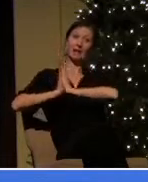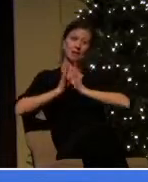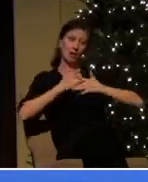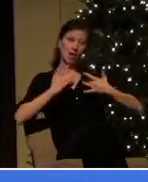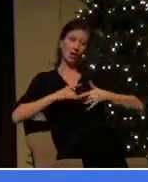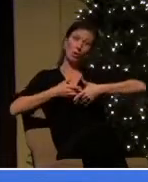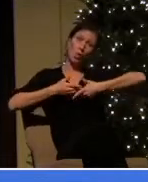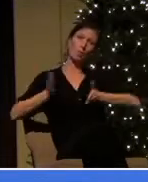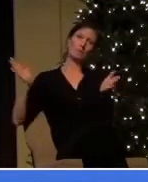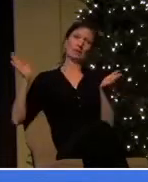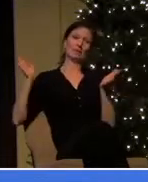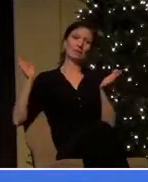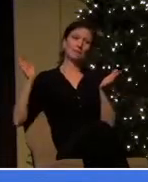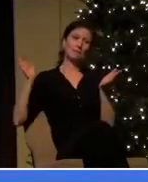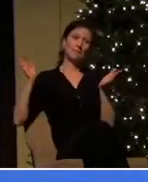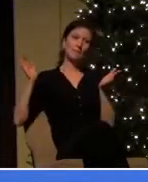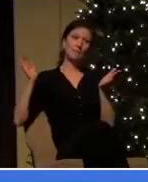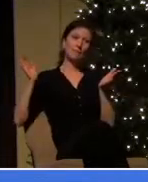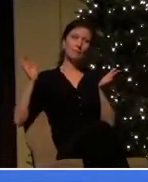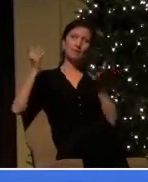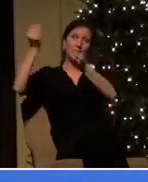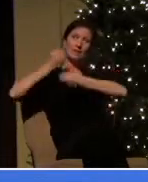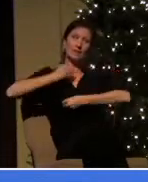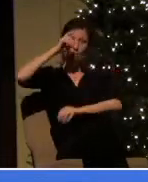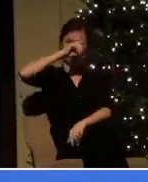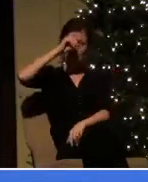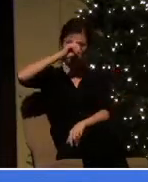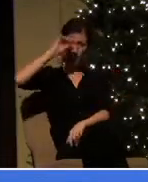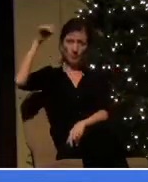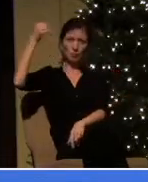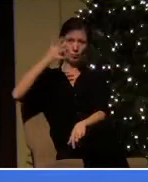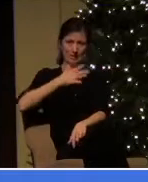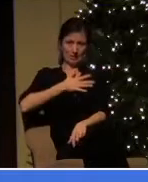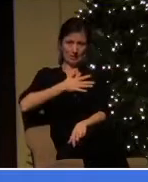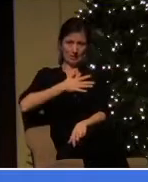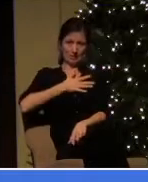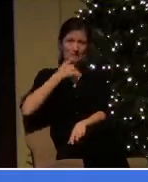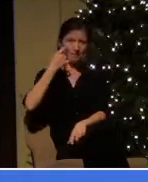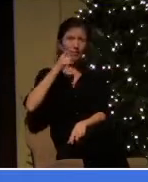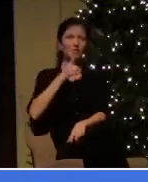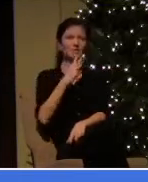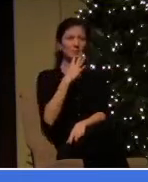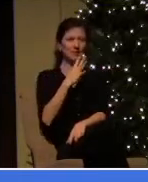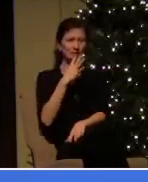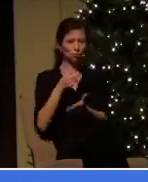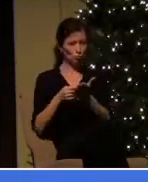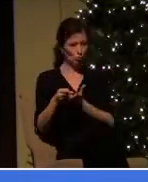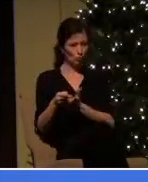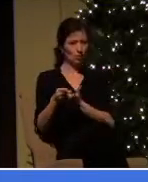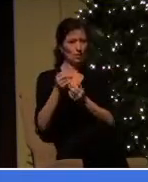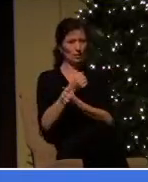do the real living, give us wisdom and grace to speak truth in love into people's